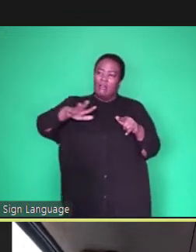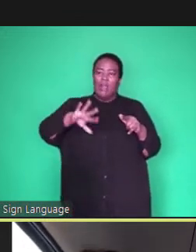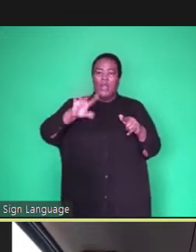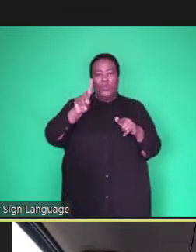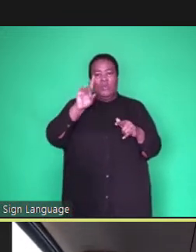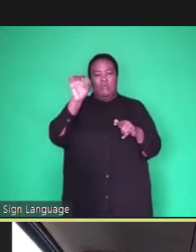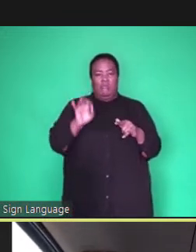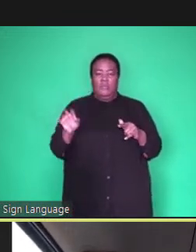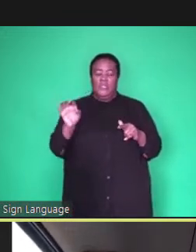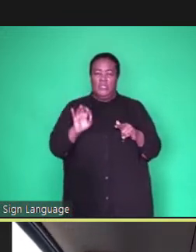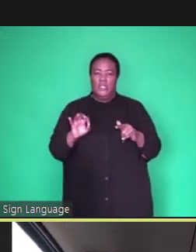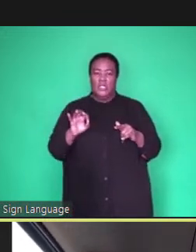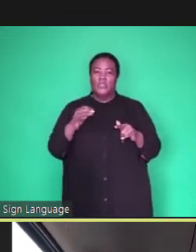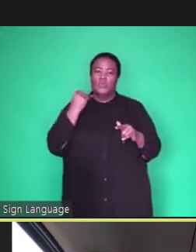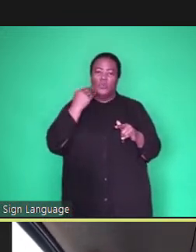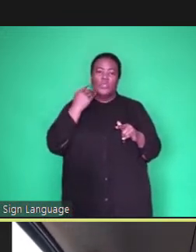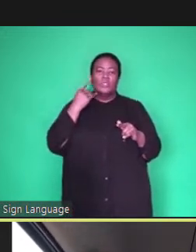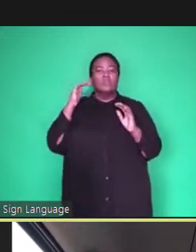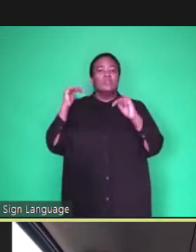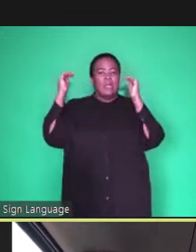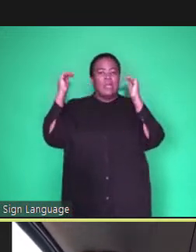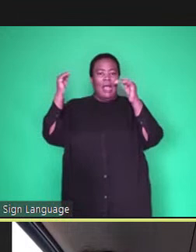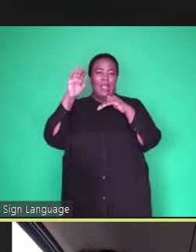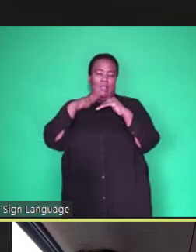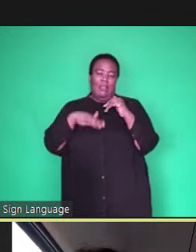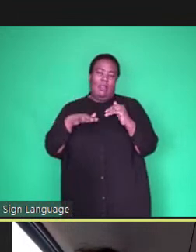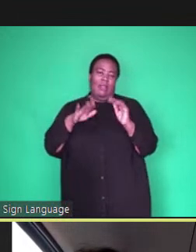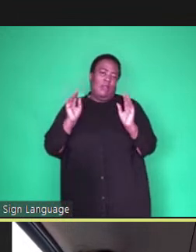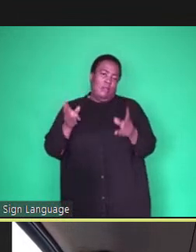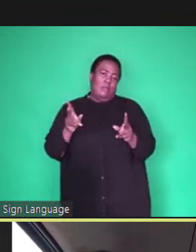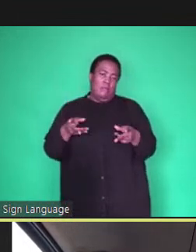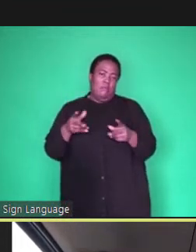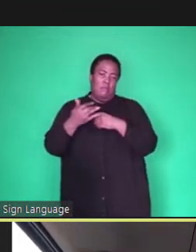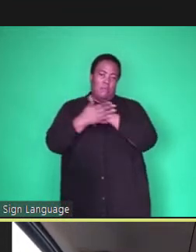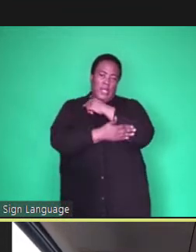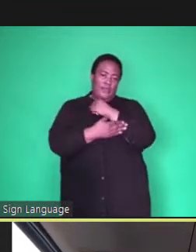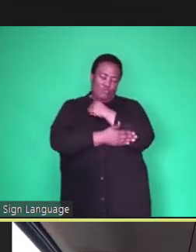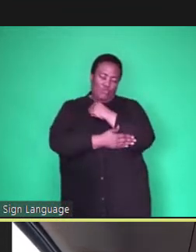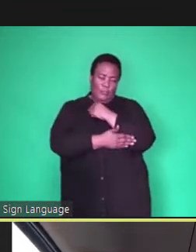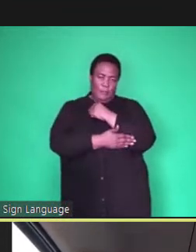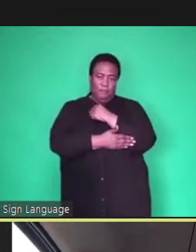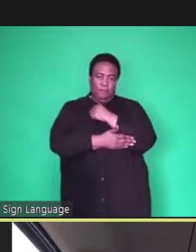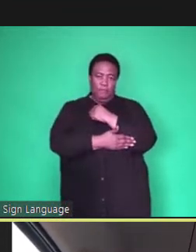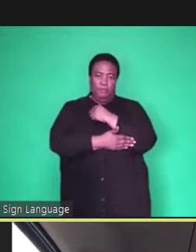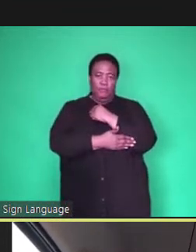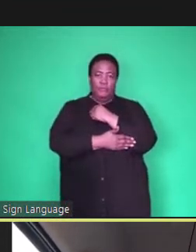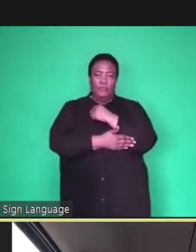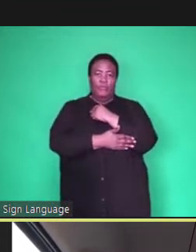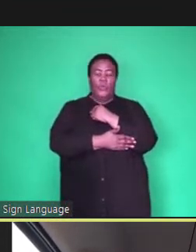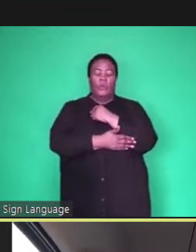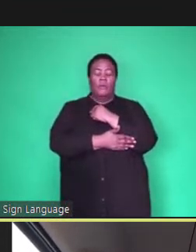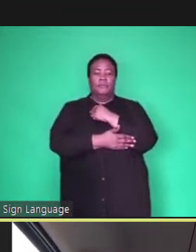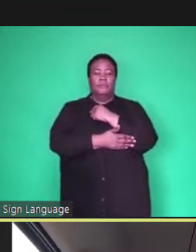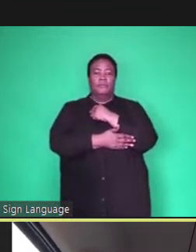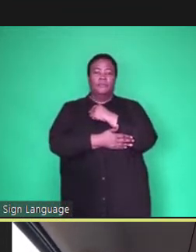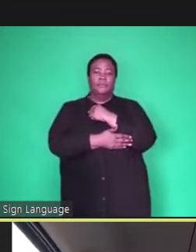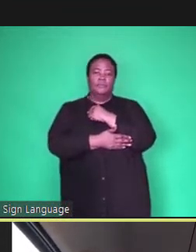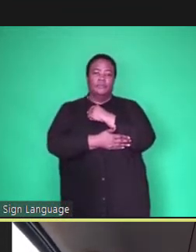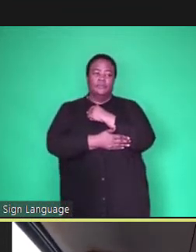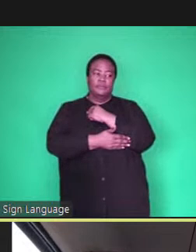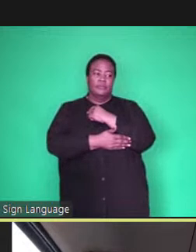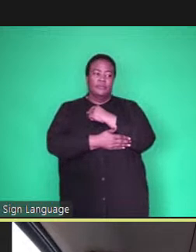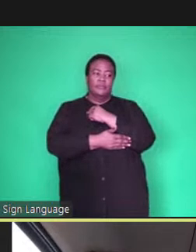1%, which is much higher than the average country in the rest of the least